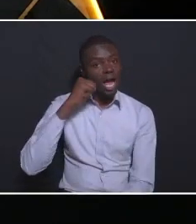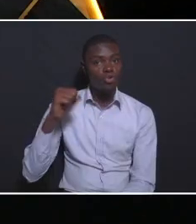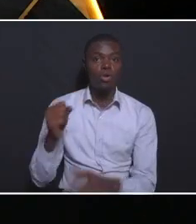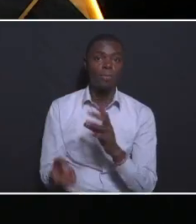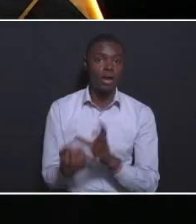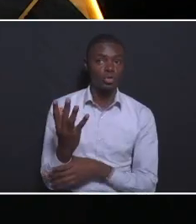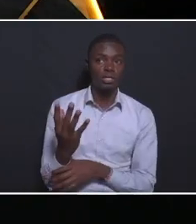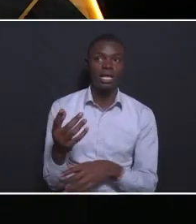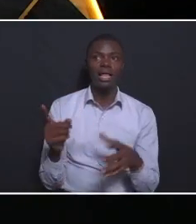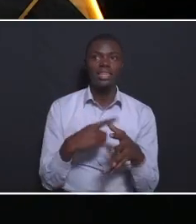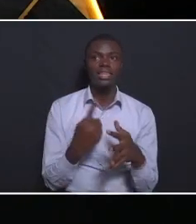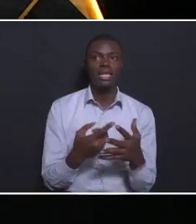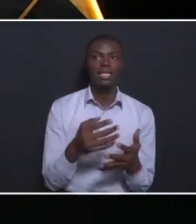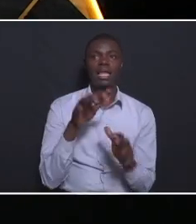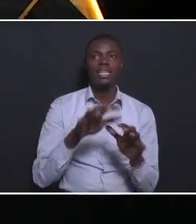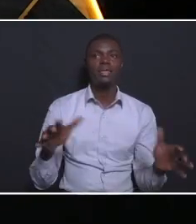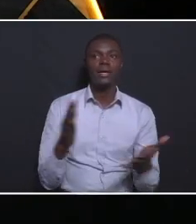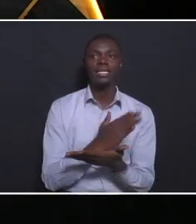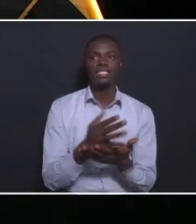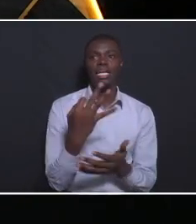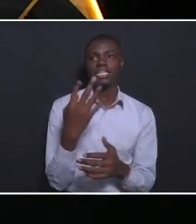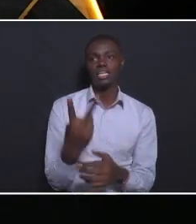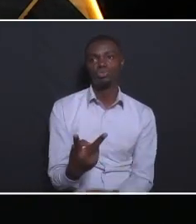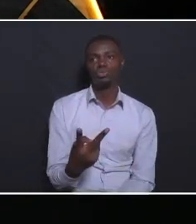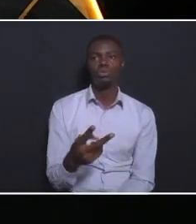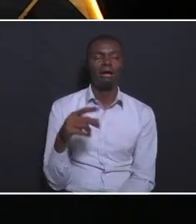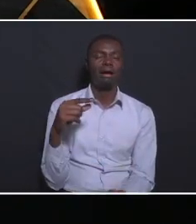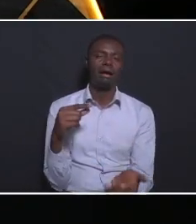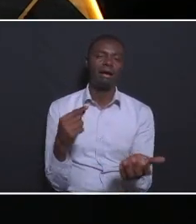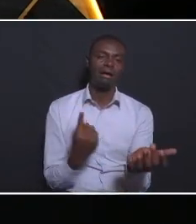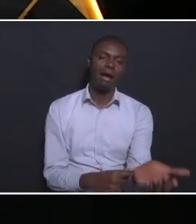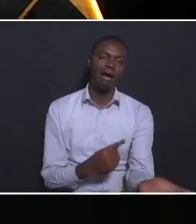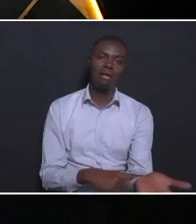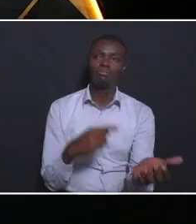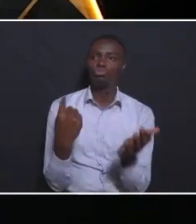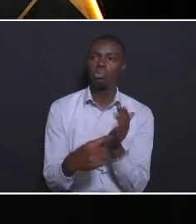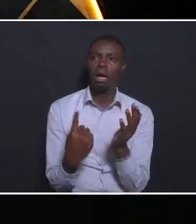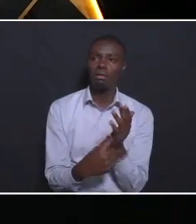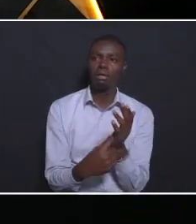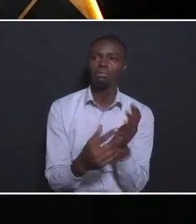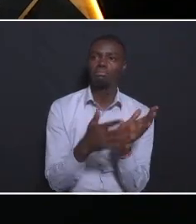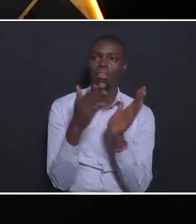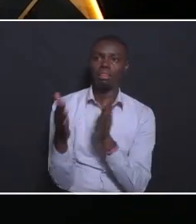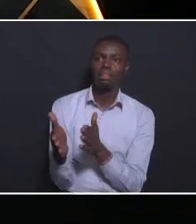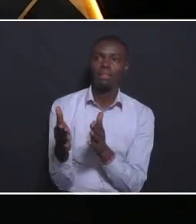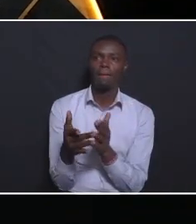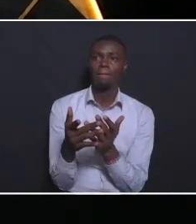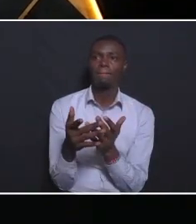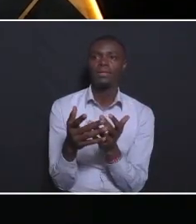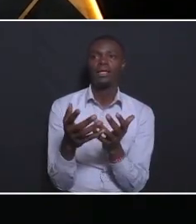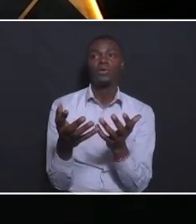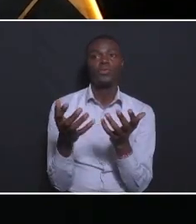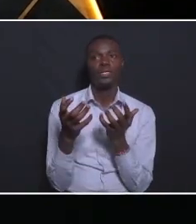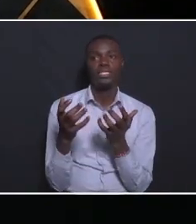post-production. And then the market share is at 32. Ghana, Uganda, we need